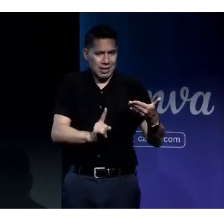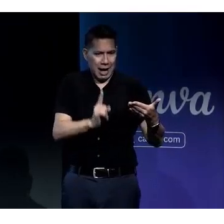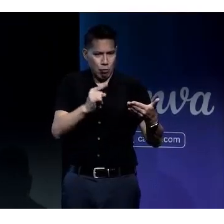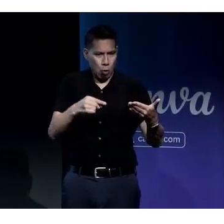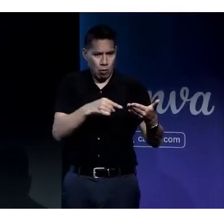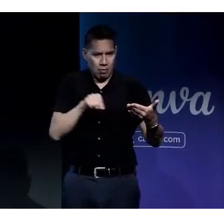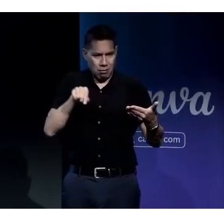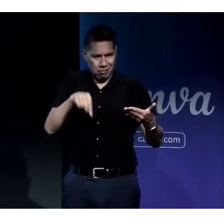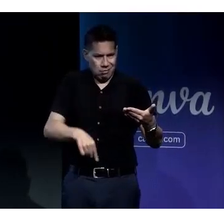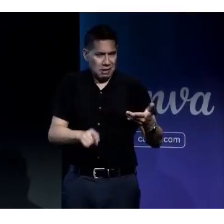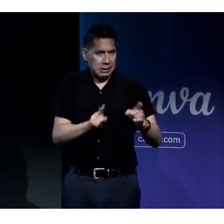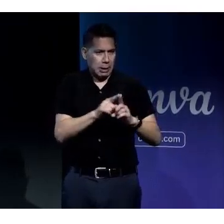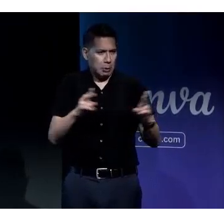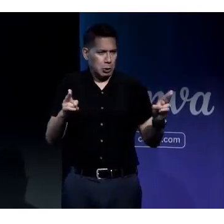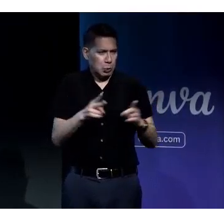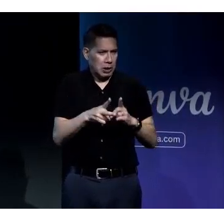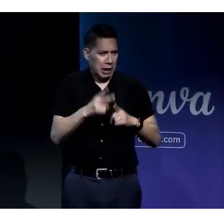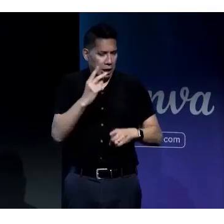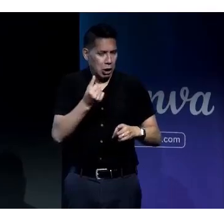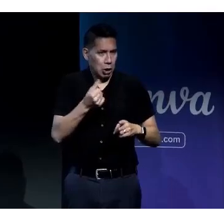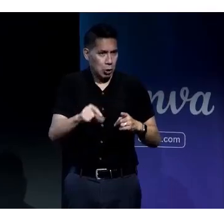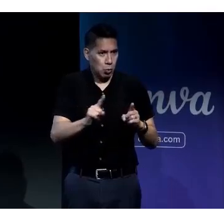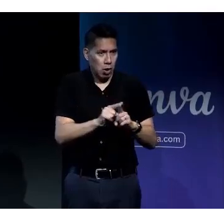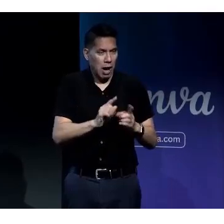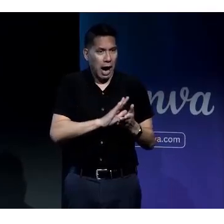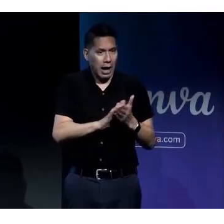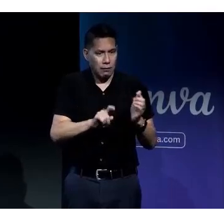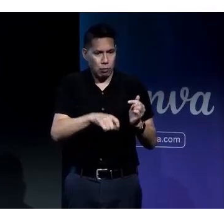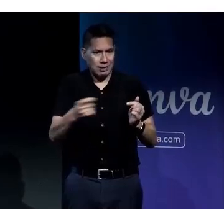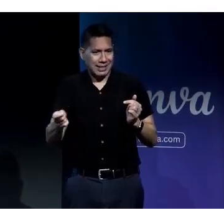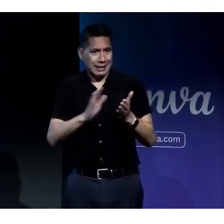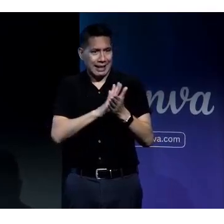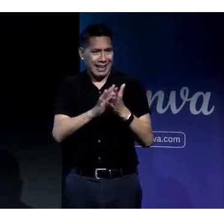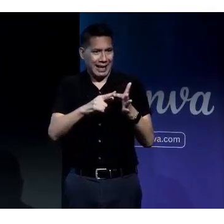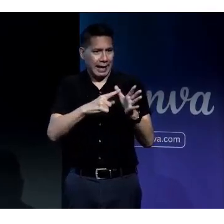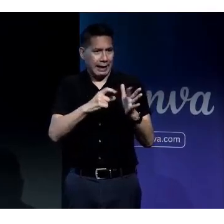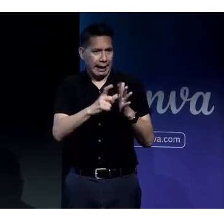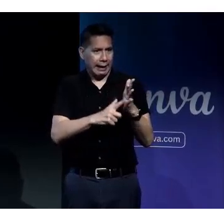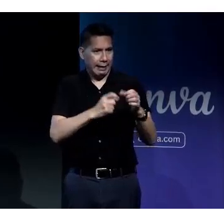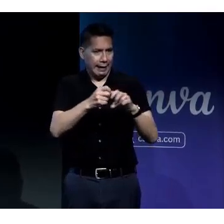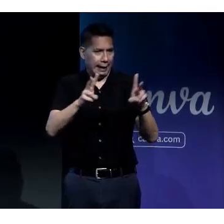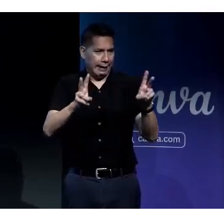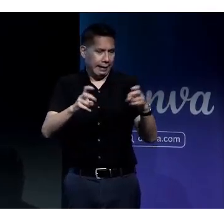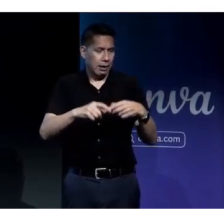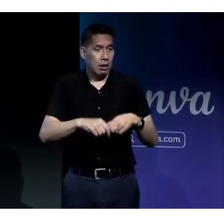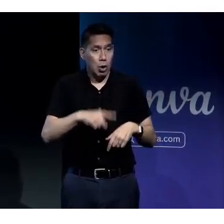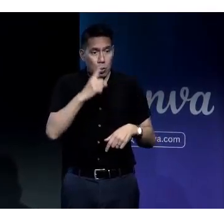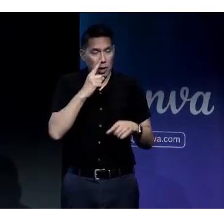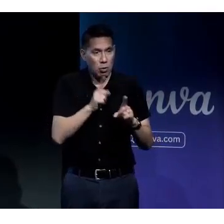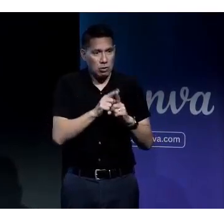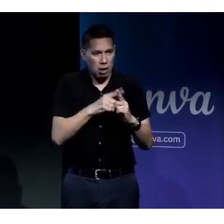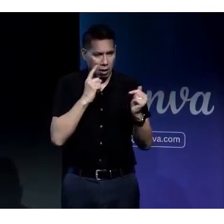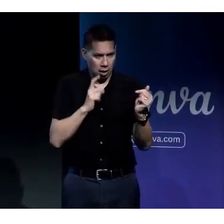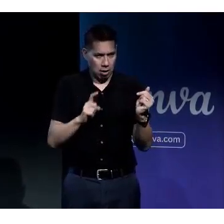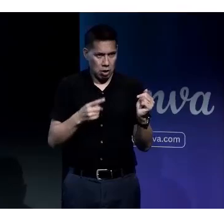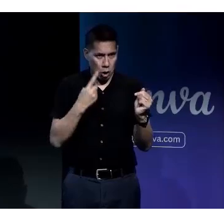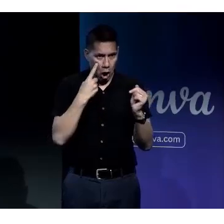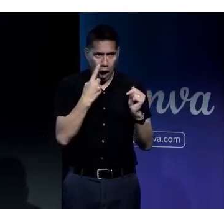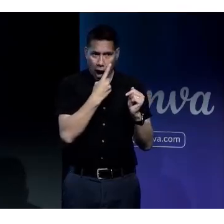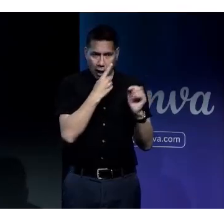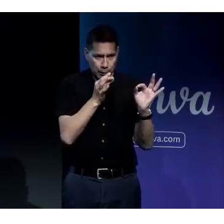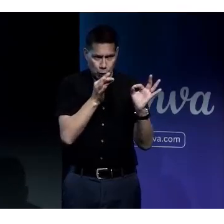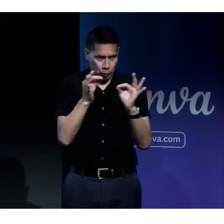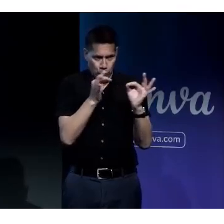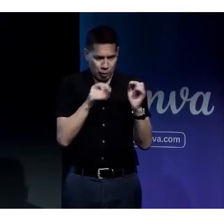letter shortcuts, like using H to jump to the next heading. You can think of moving the virtual cursor as sort of like moving your eyes around